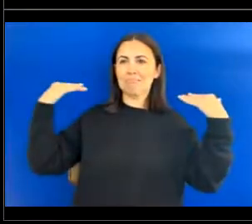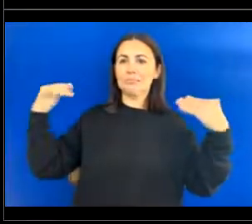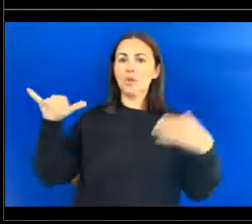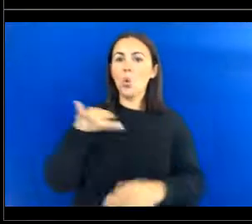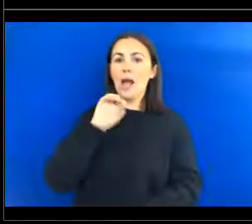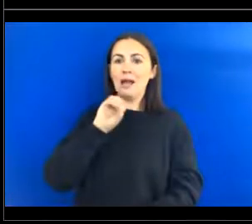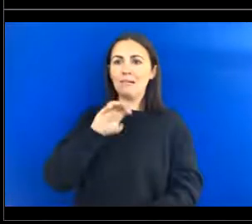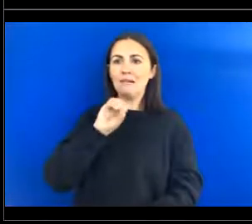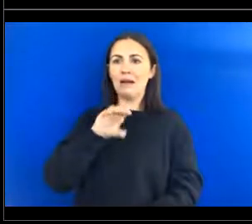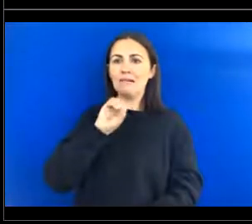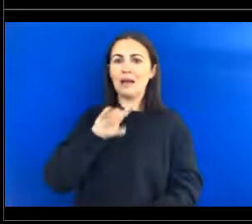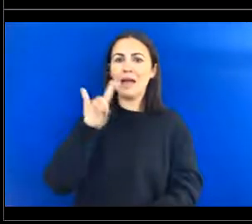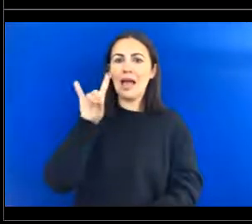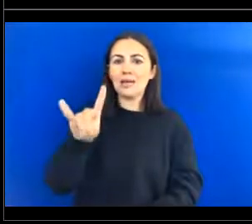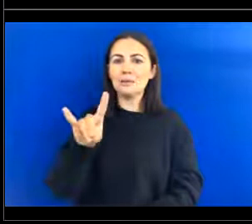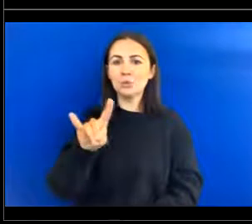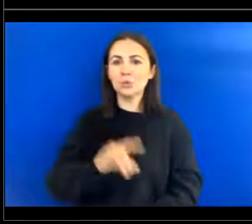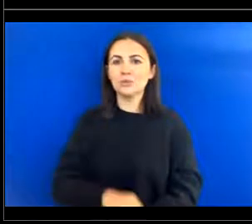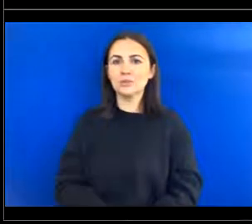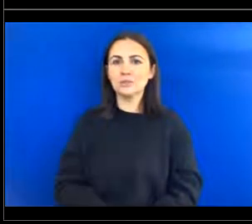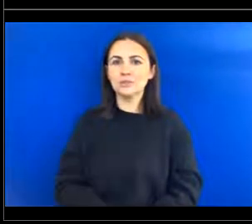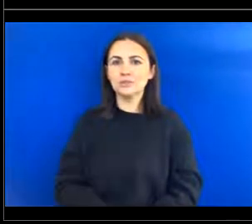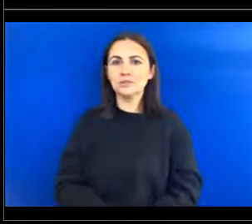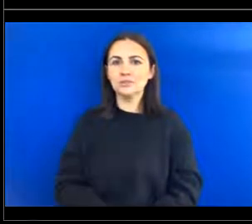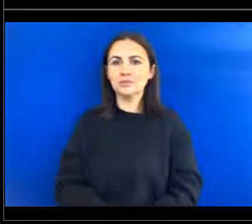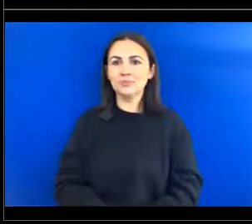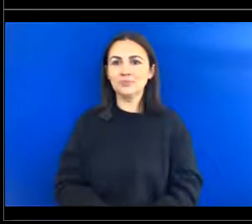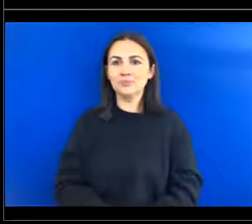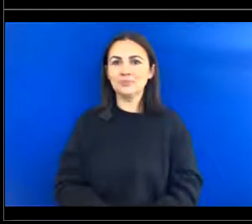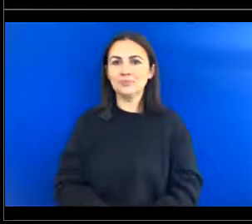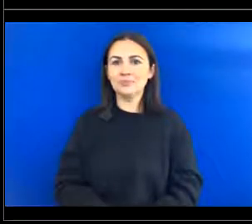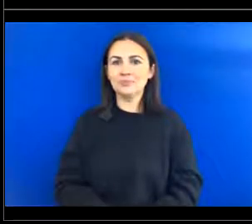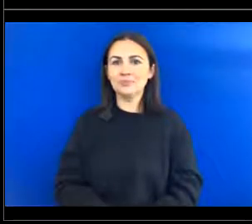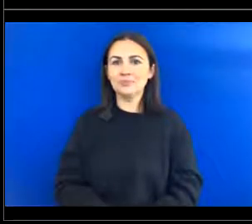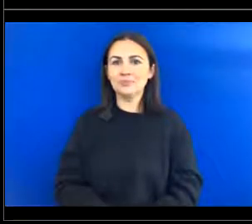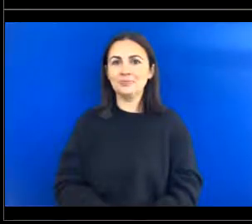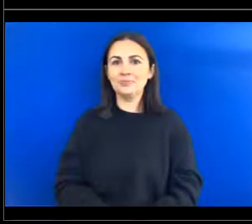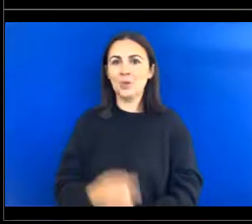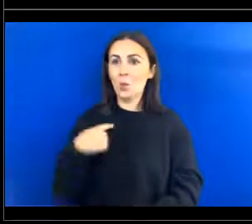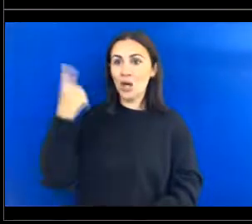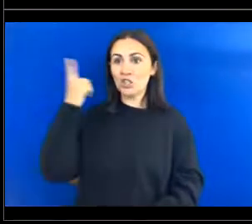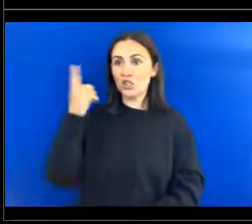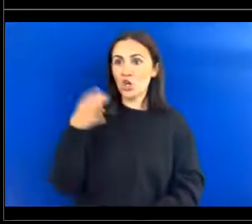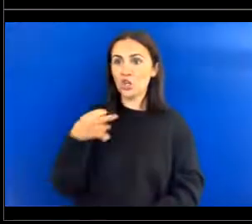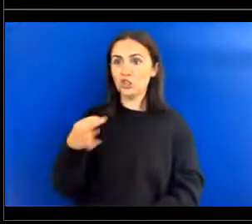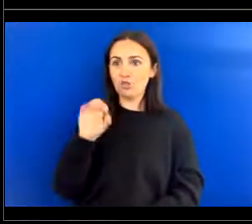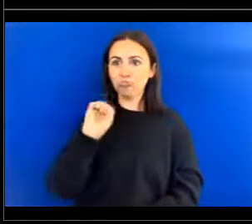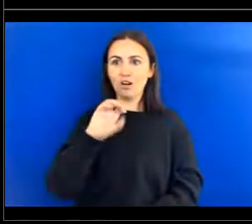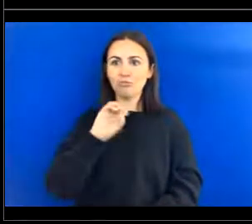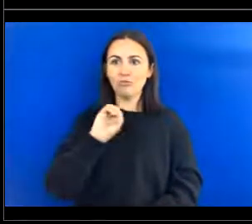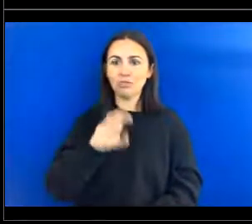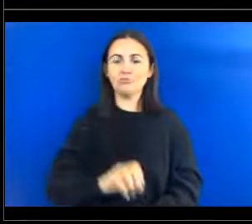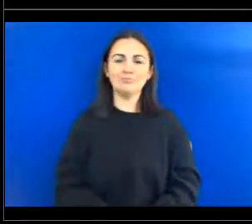Oh, did everyone hear that? That was a noisy dog. So